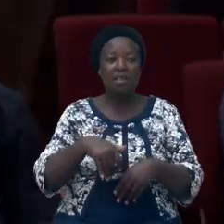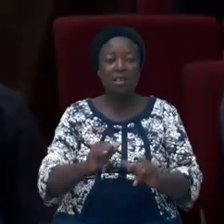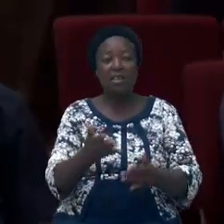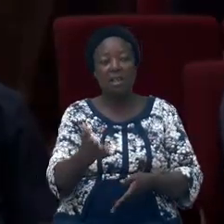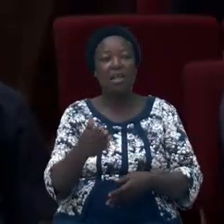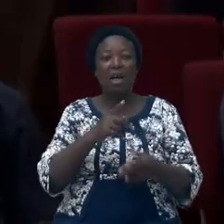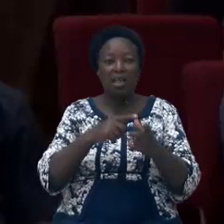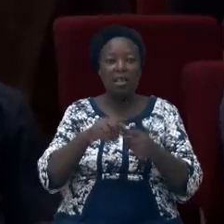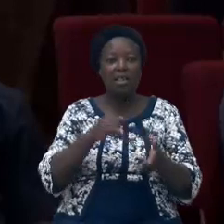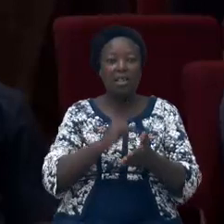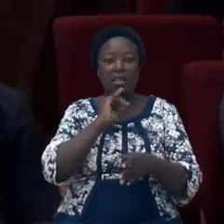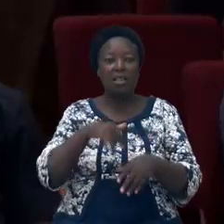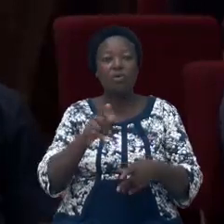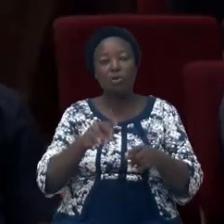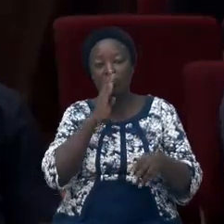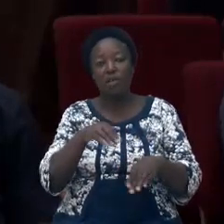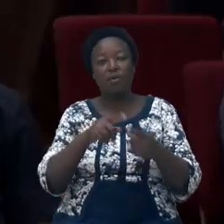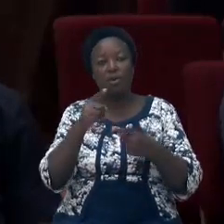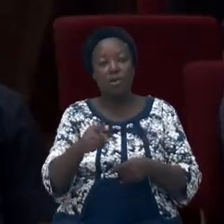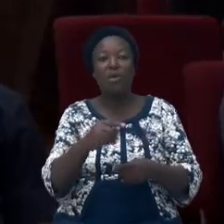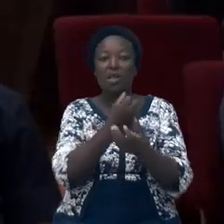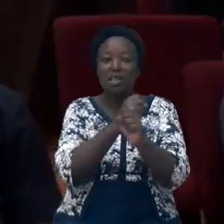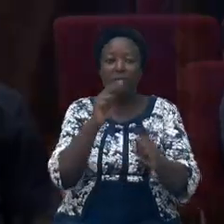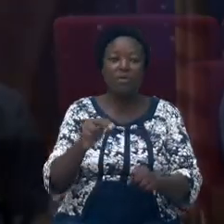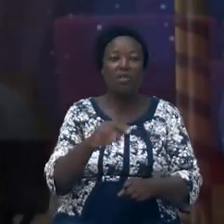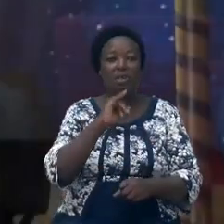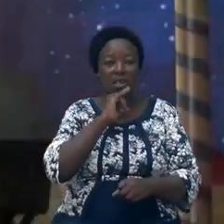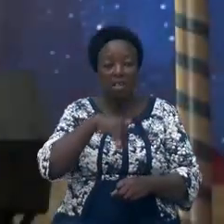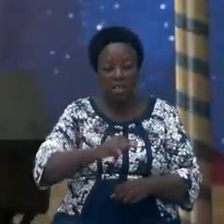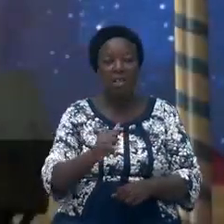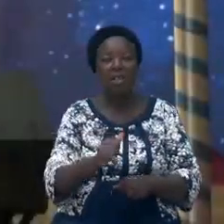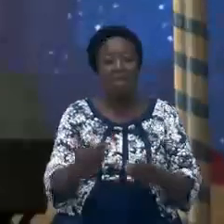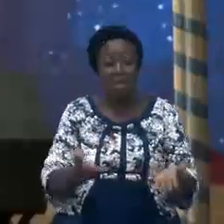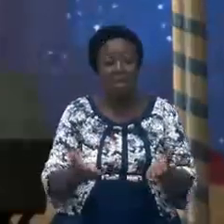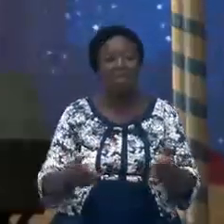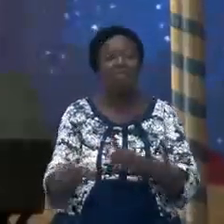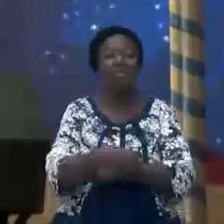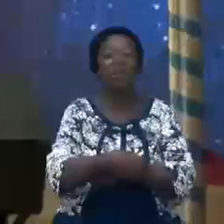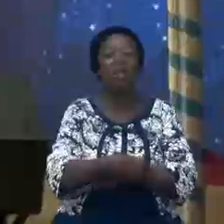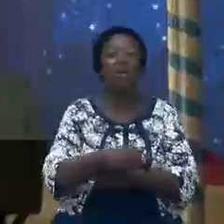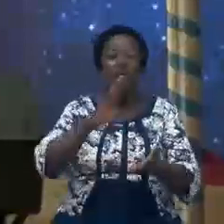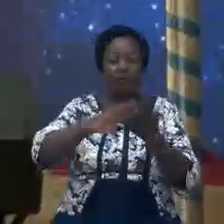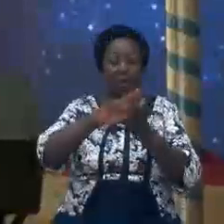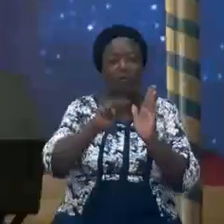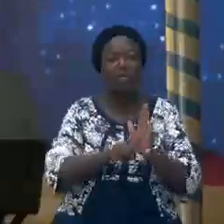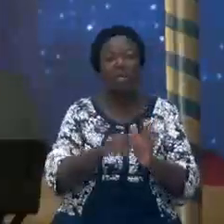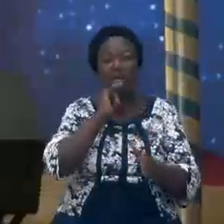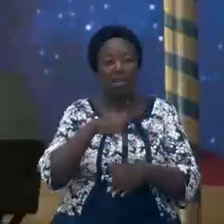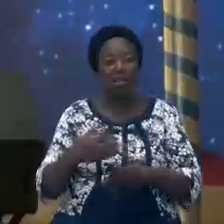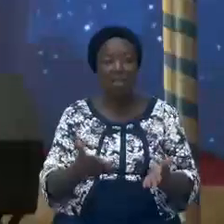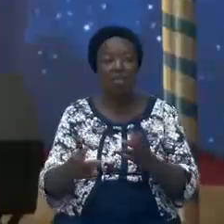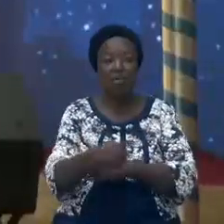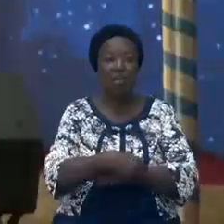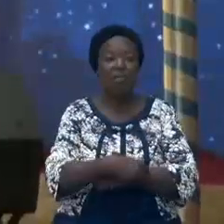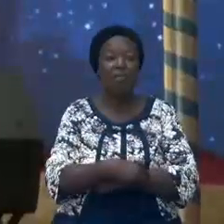abiding. It's still available. And it's still going to be given to you. Salvation is still